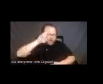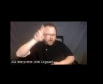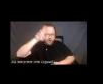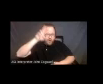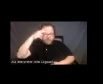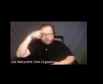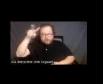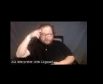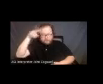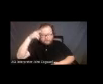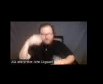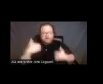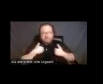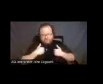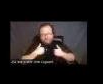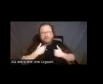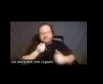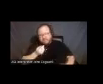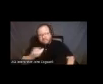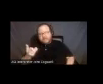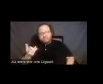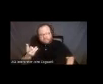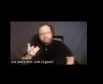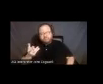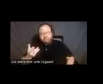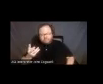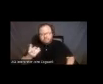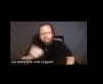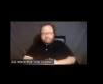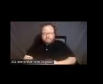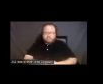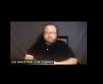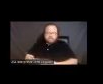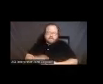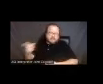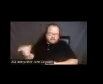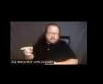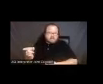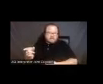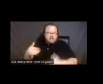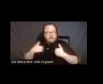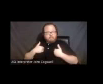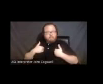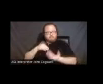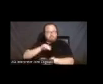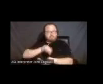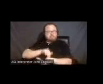has several. Well, he's a veterinarian, so